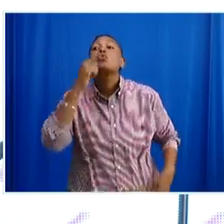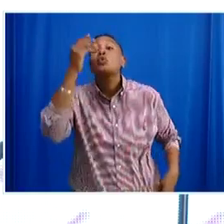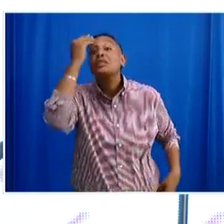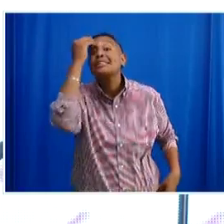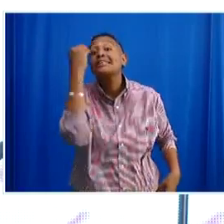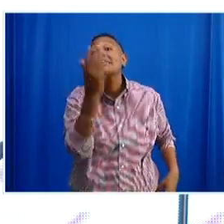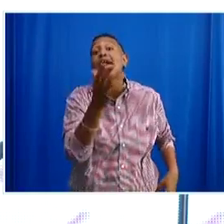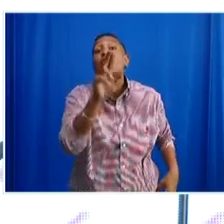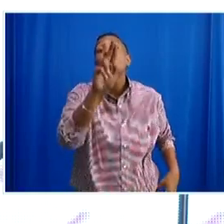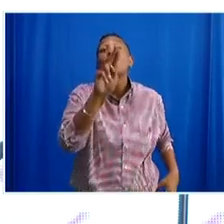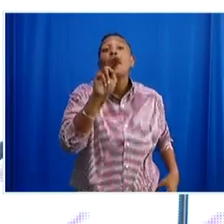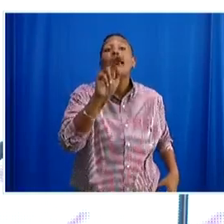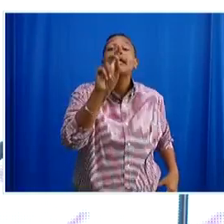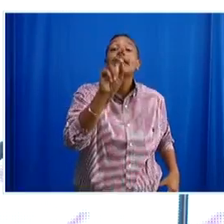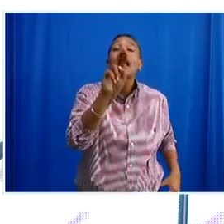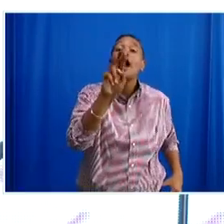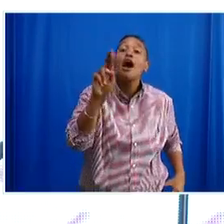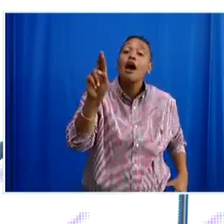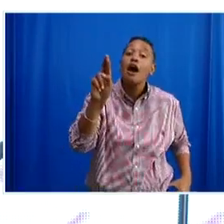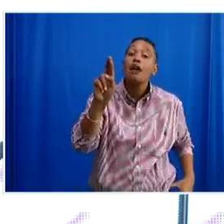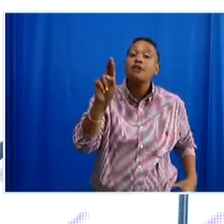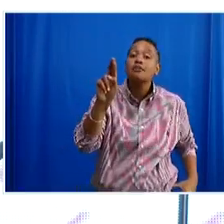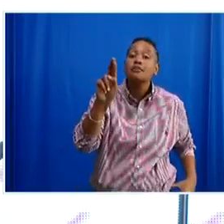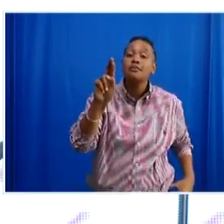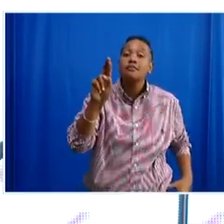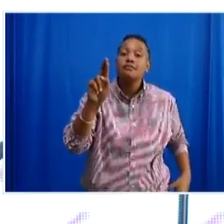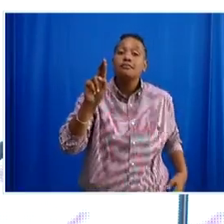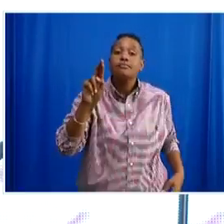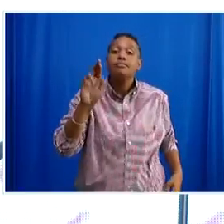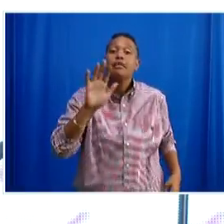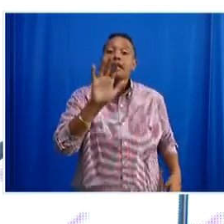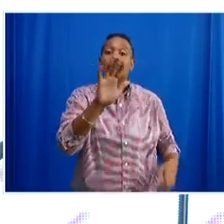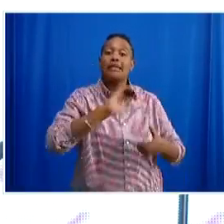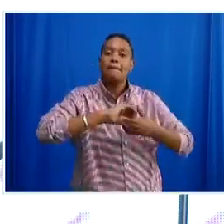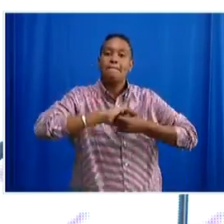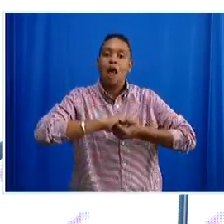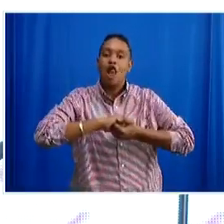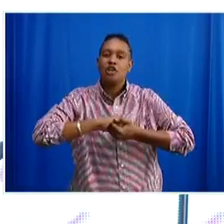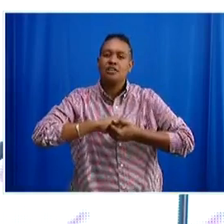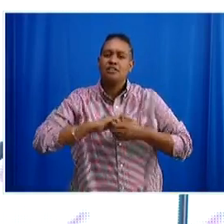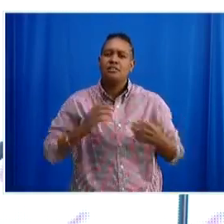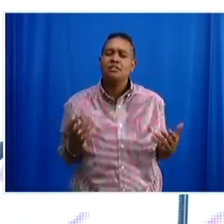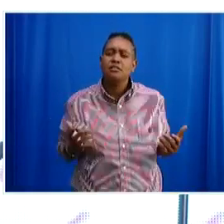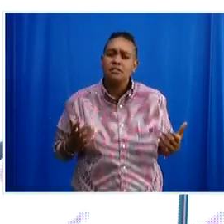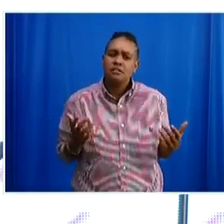the UNDRR and its partners